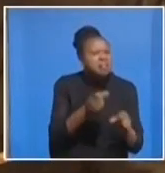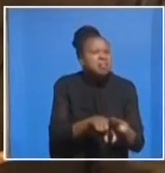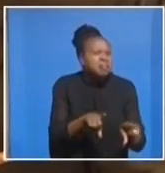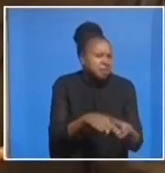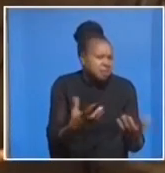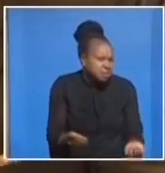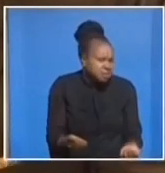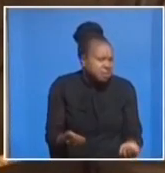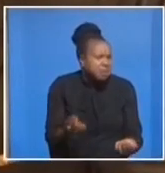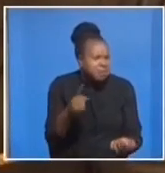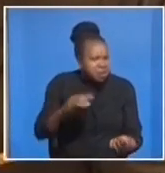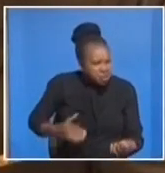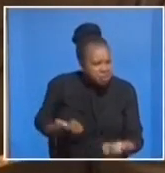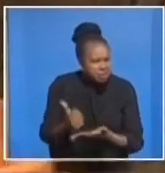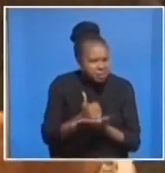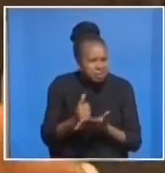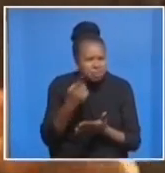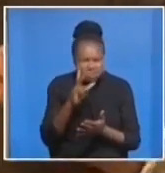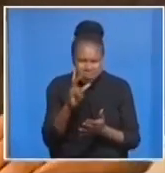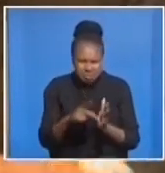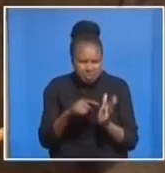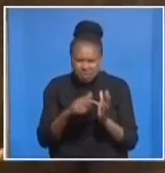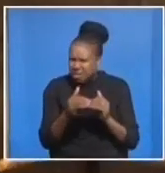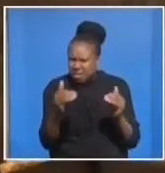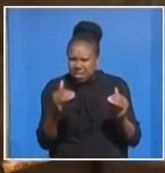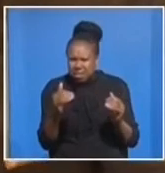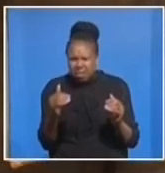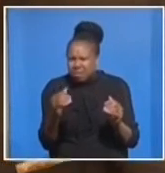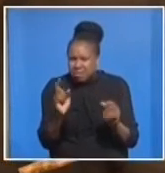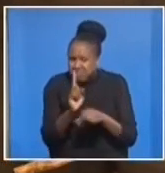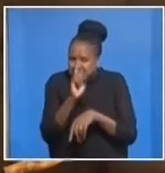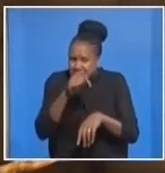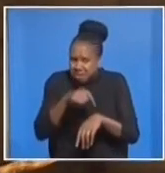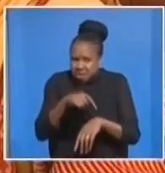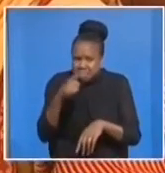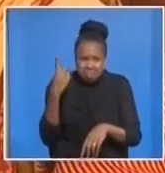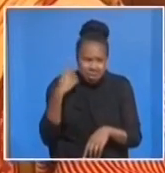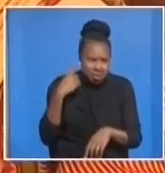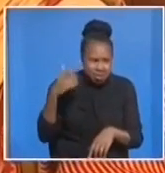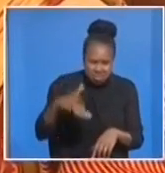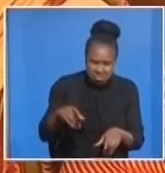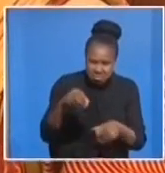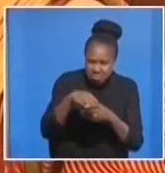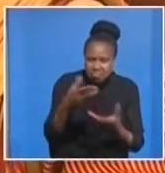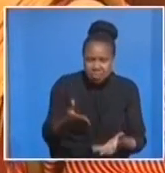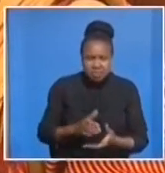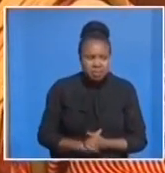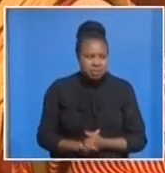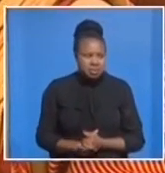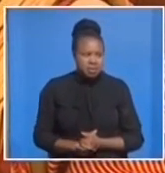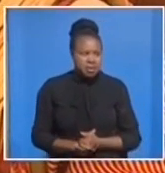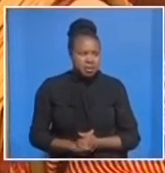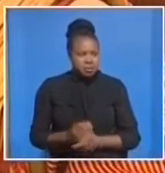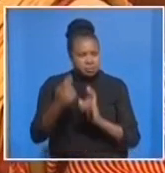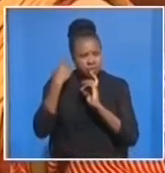I want to make it clear that that report is maybe unfair. It's the first time I'm hearing it that my country is doing so bad. International Relations and